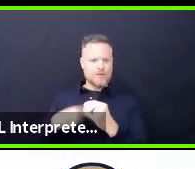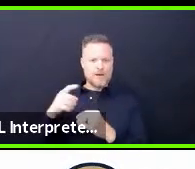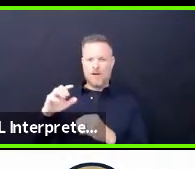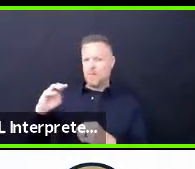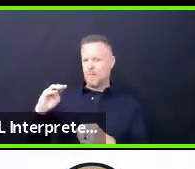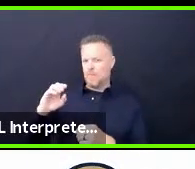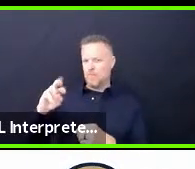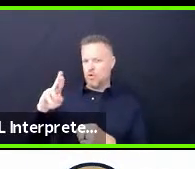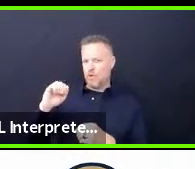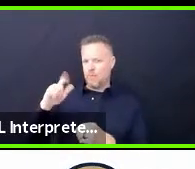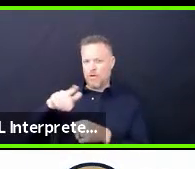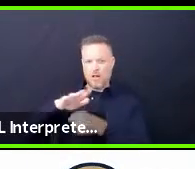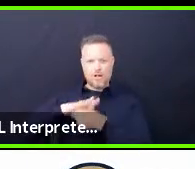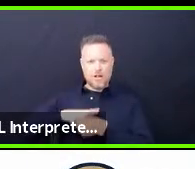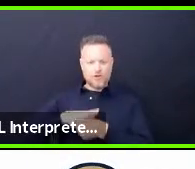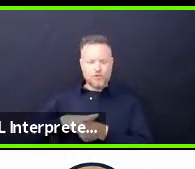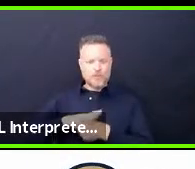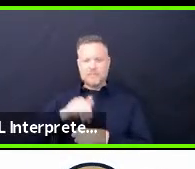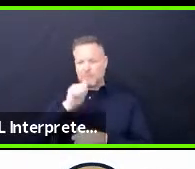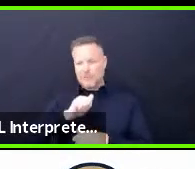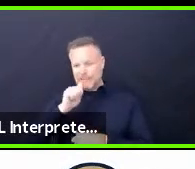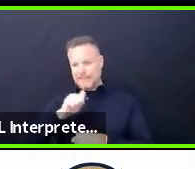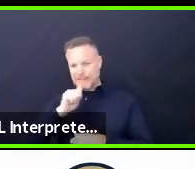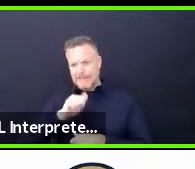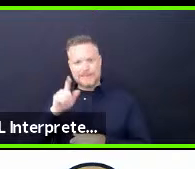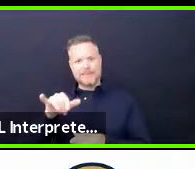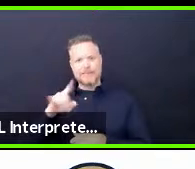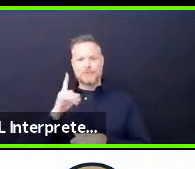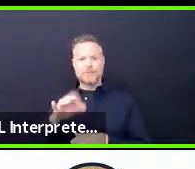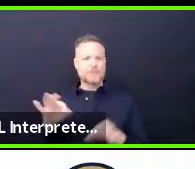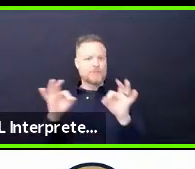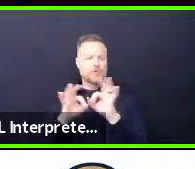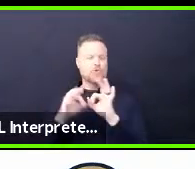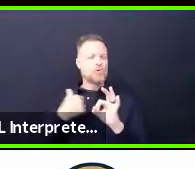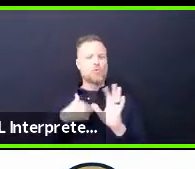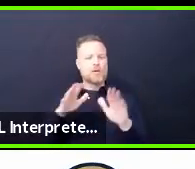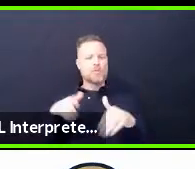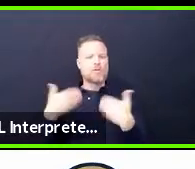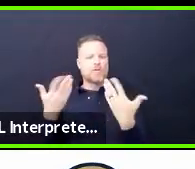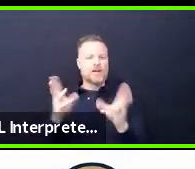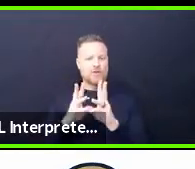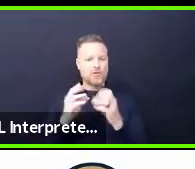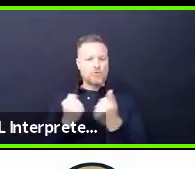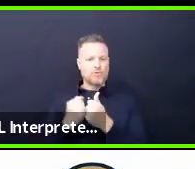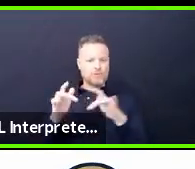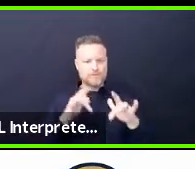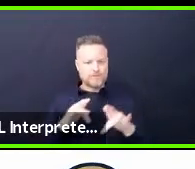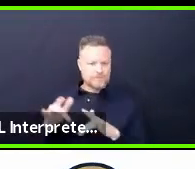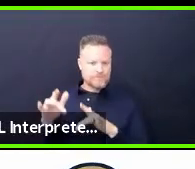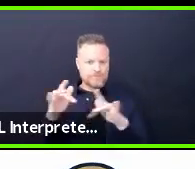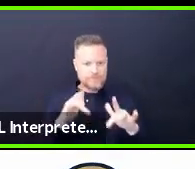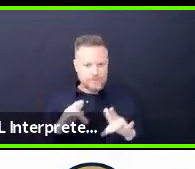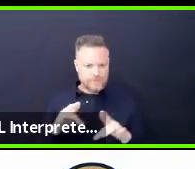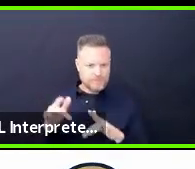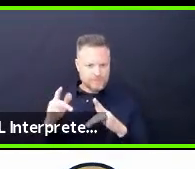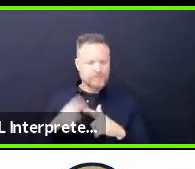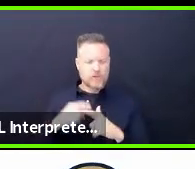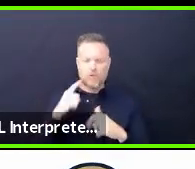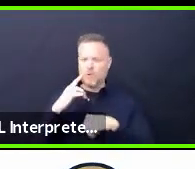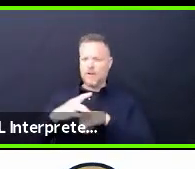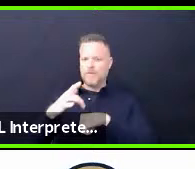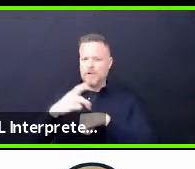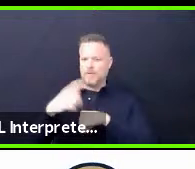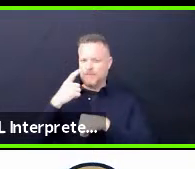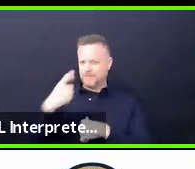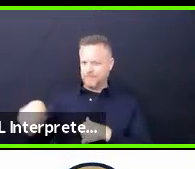and resiliency and the importance of being able to do that. That's a workshop we're going to be recording, and we could make it available, or the faculty available. So that's one